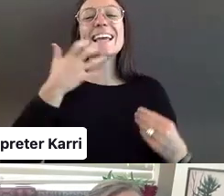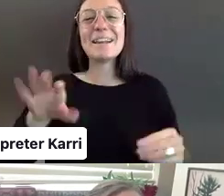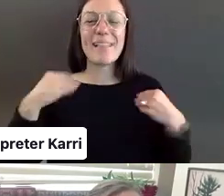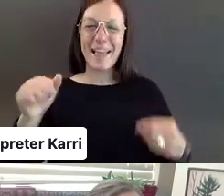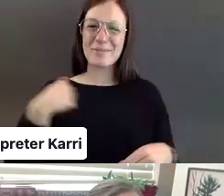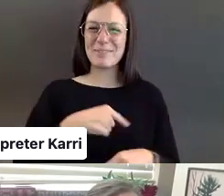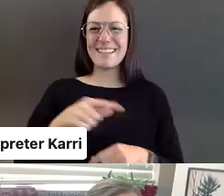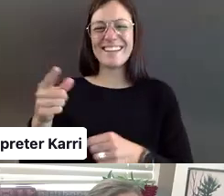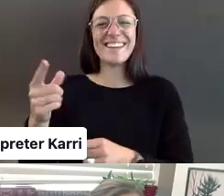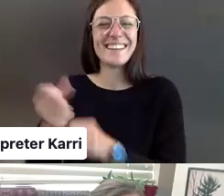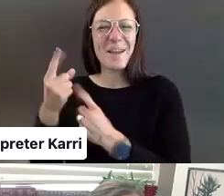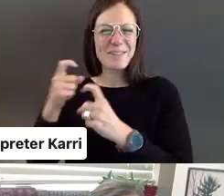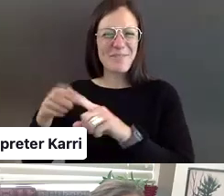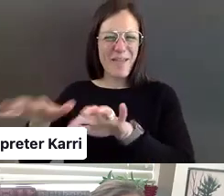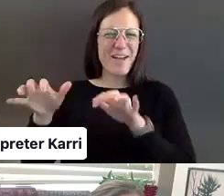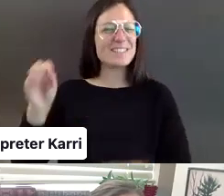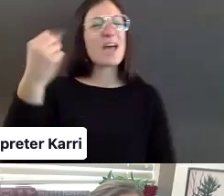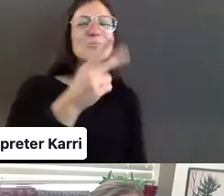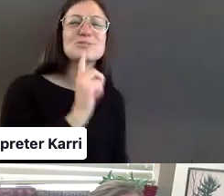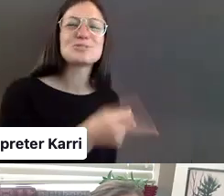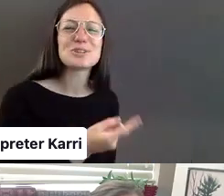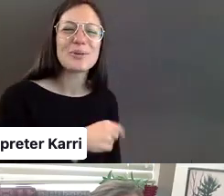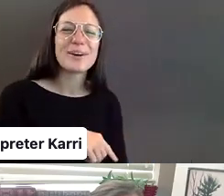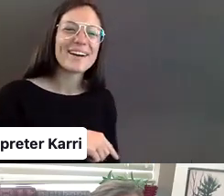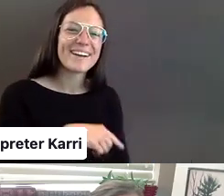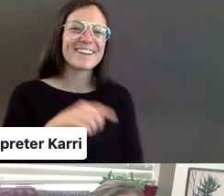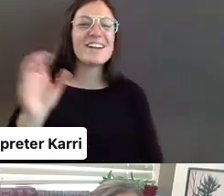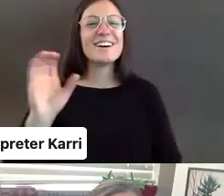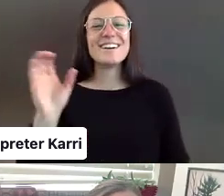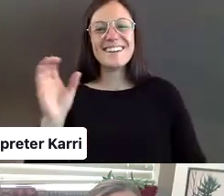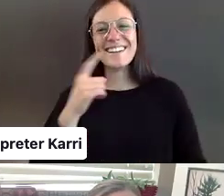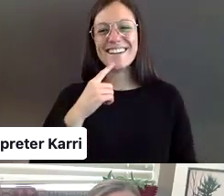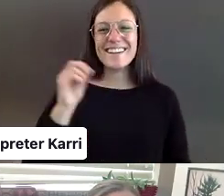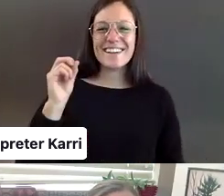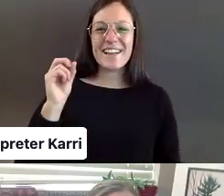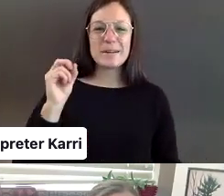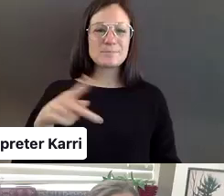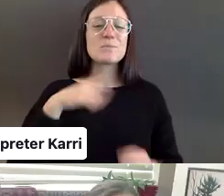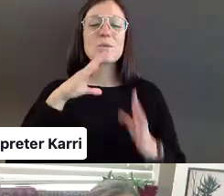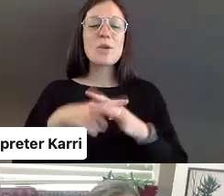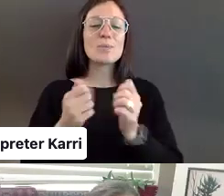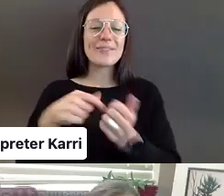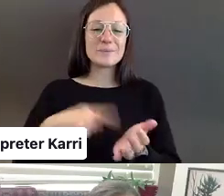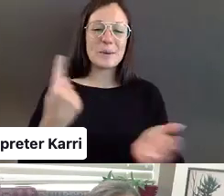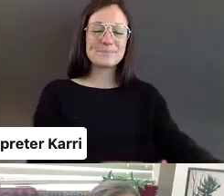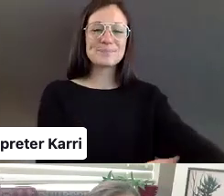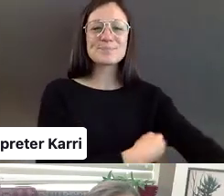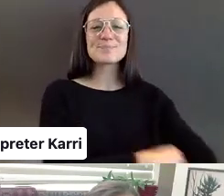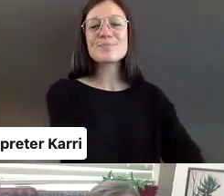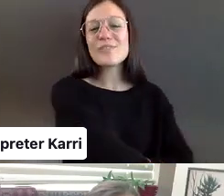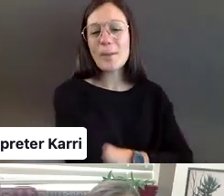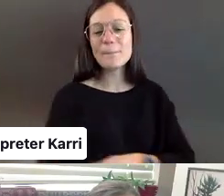quick? Or Yes. Okay. Yeah. I'll pose this. Well, I'll start. I'll start with this one from